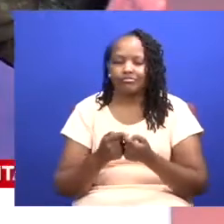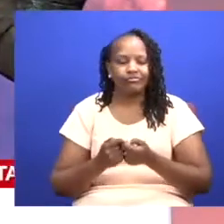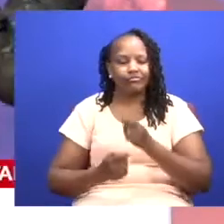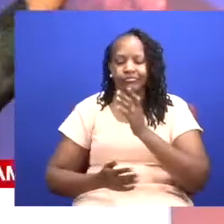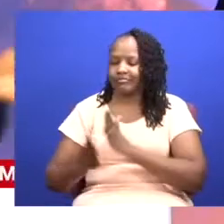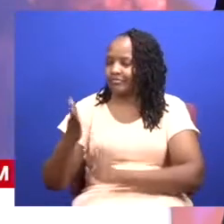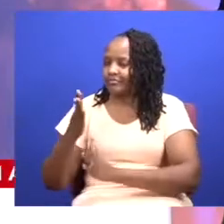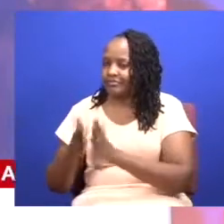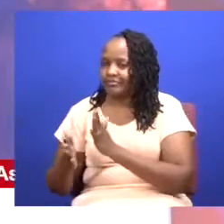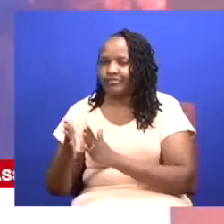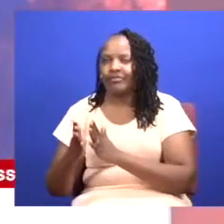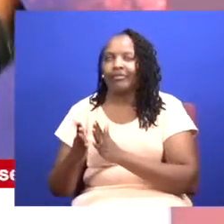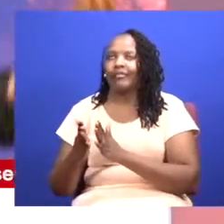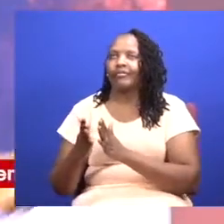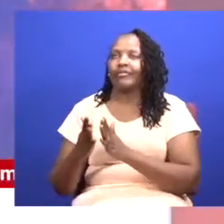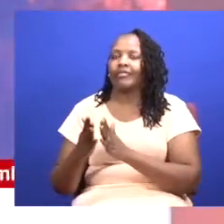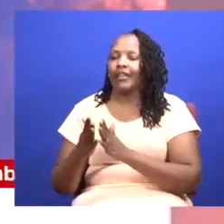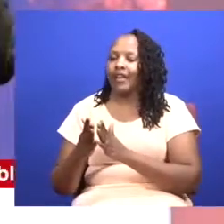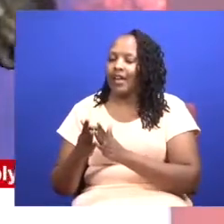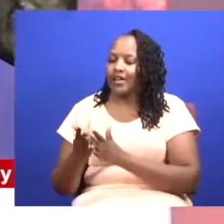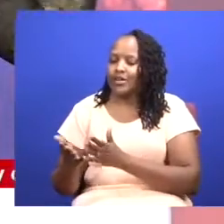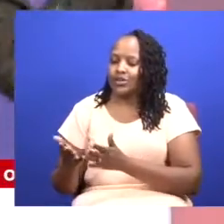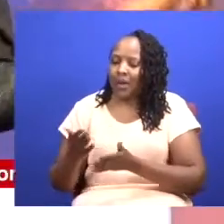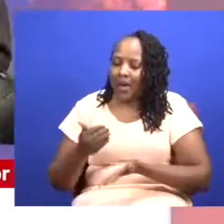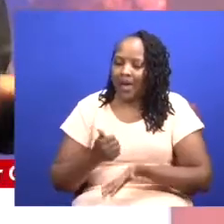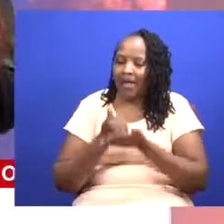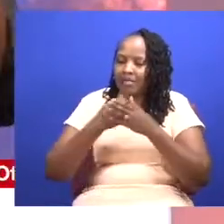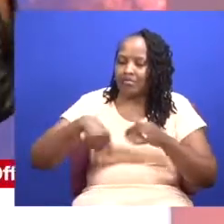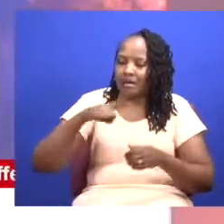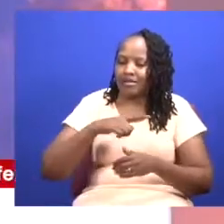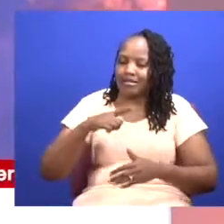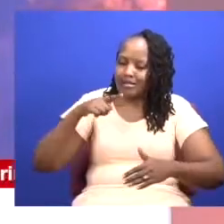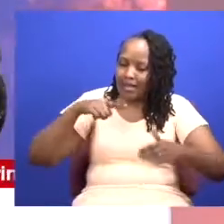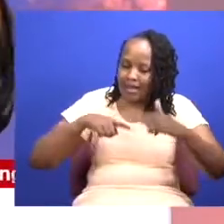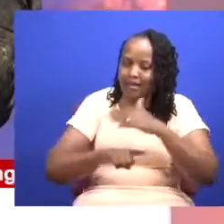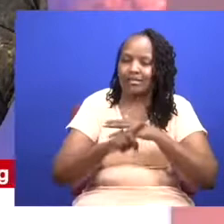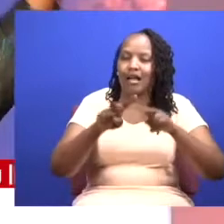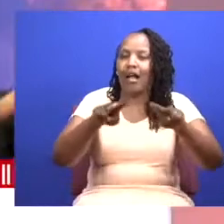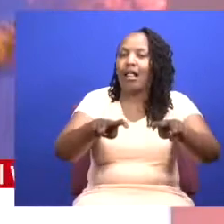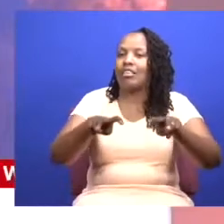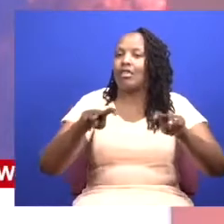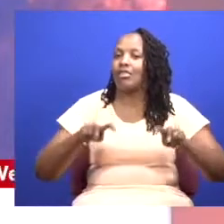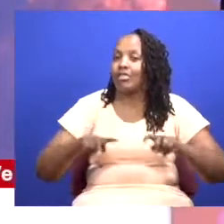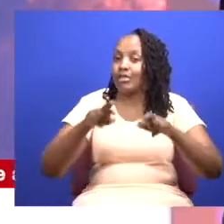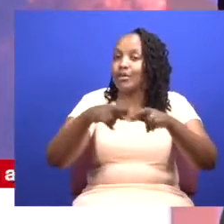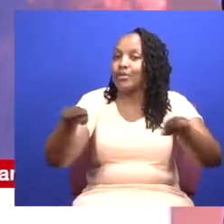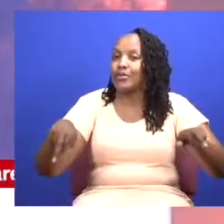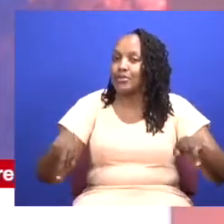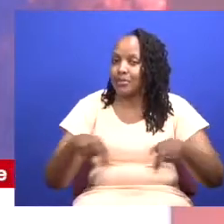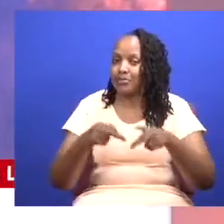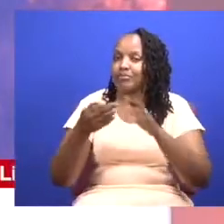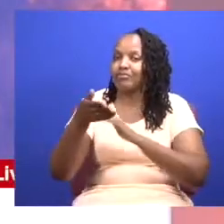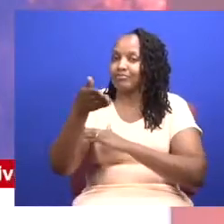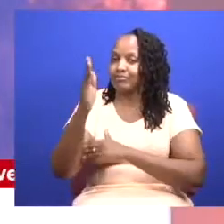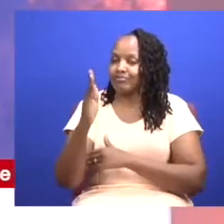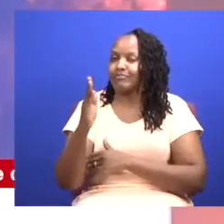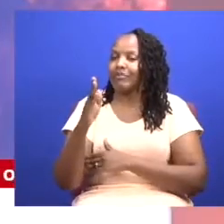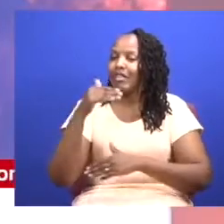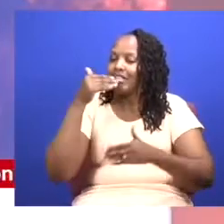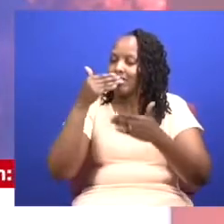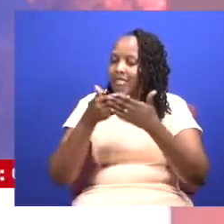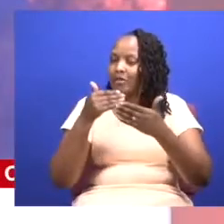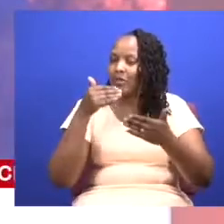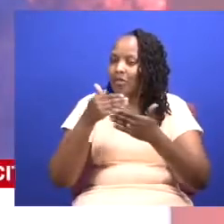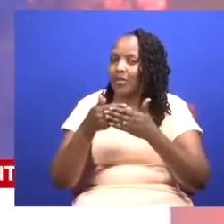of prayer. You can tell they prepared, they put in all their all just to take us and usher us to the throne room of